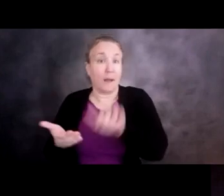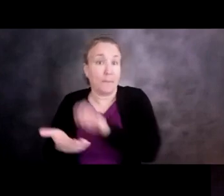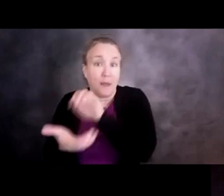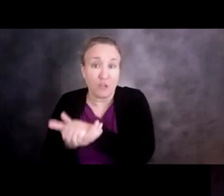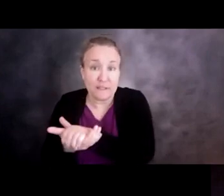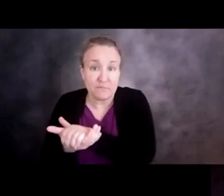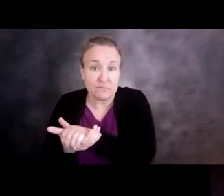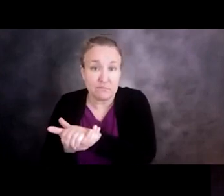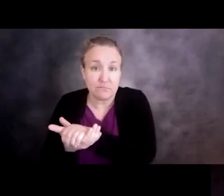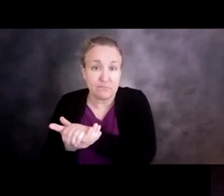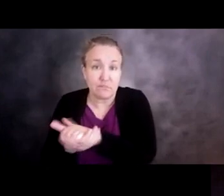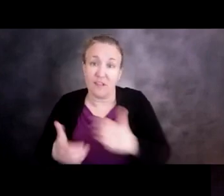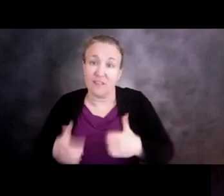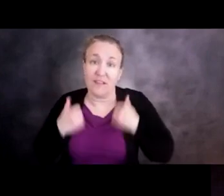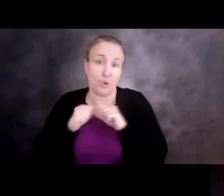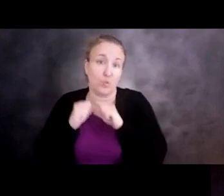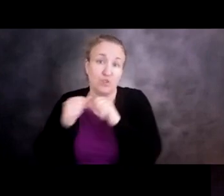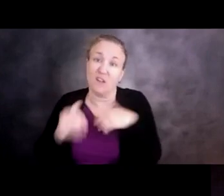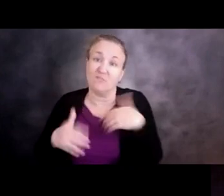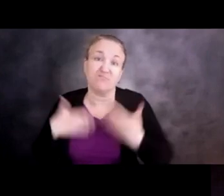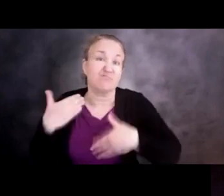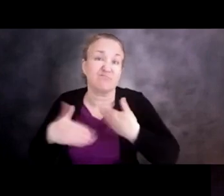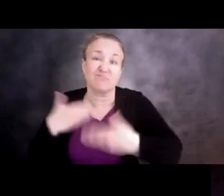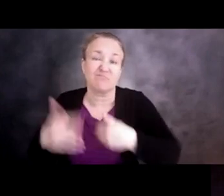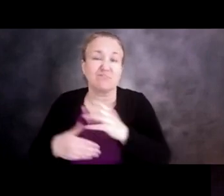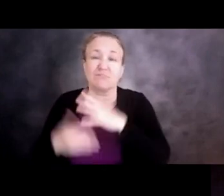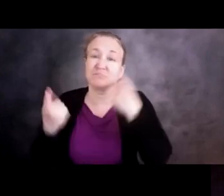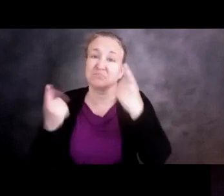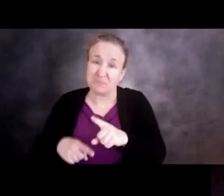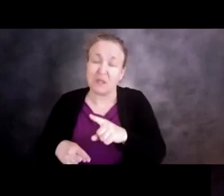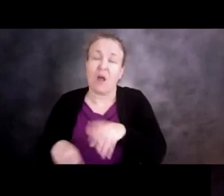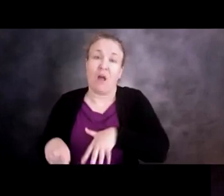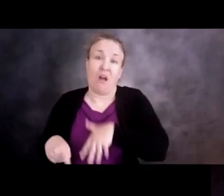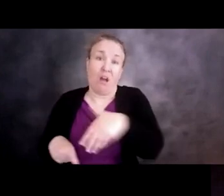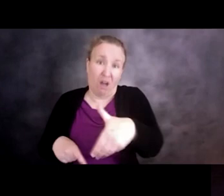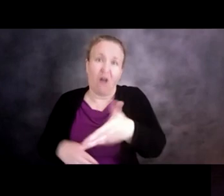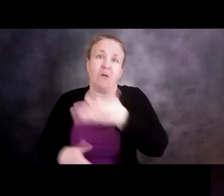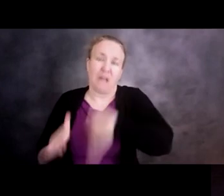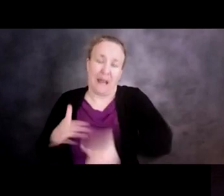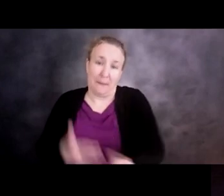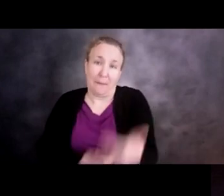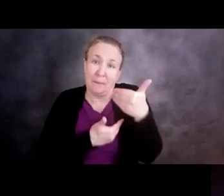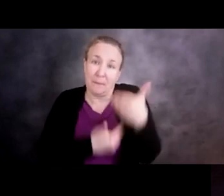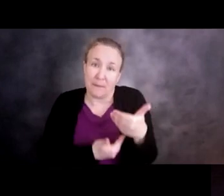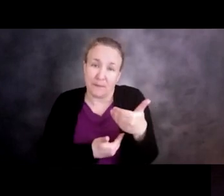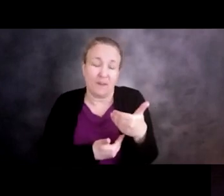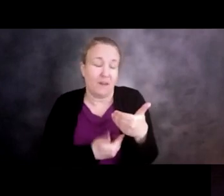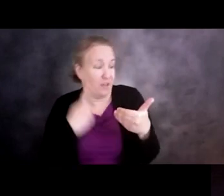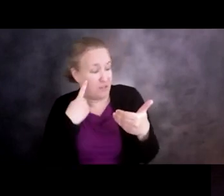and life goes on. And I had a baby, and I thought, well, I don't want to